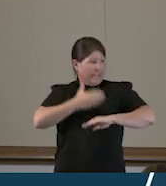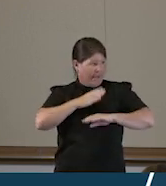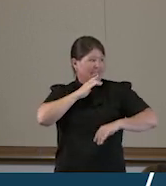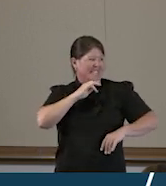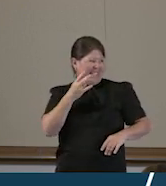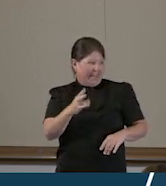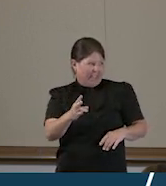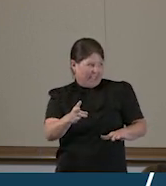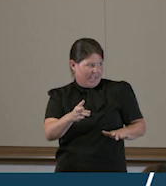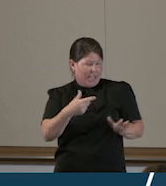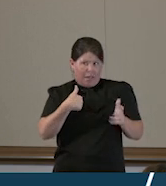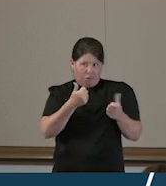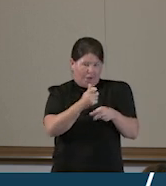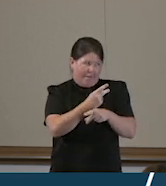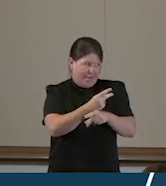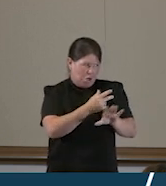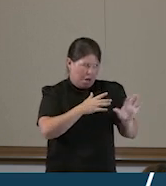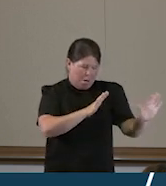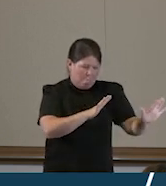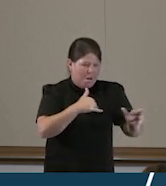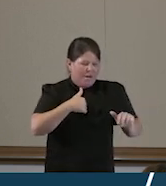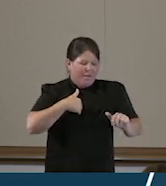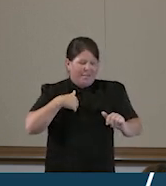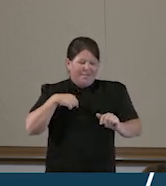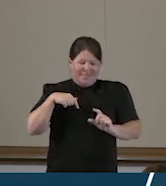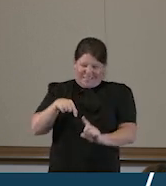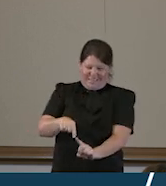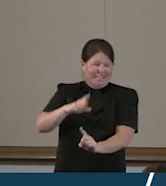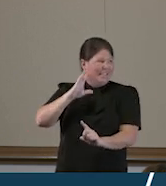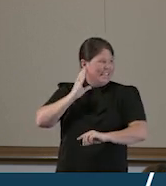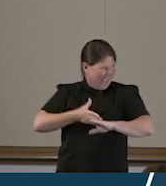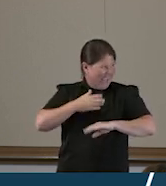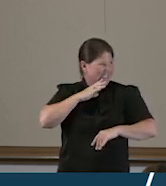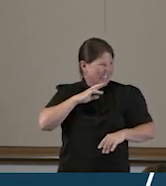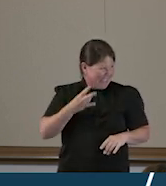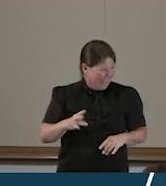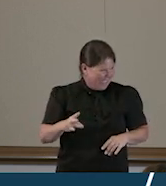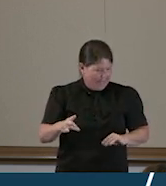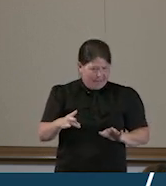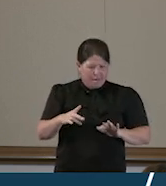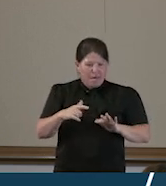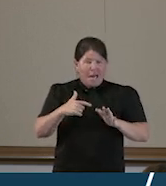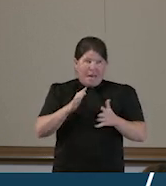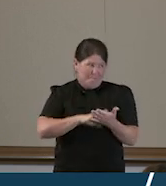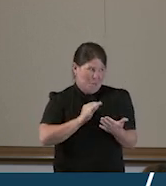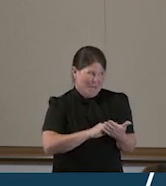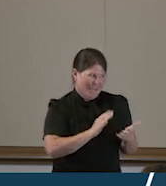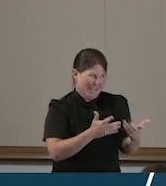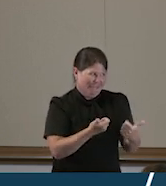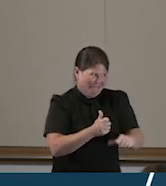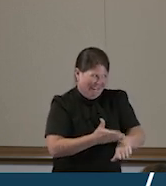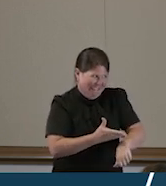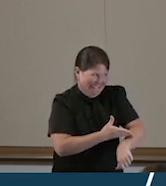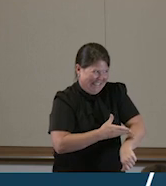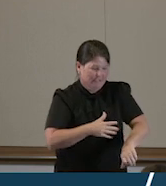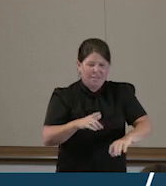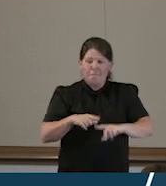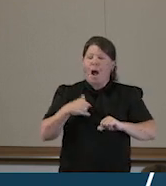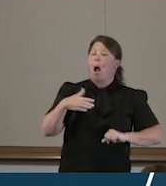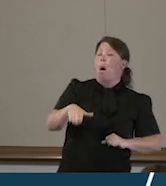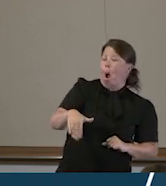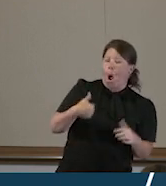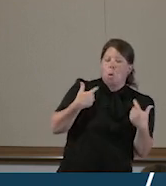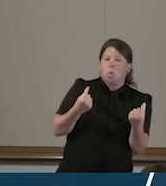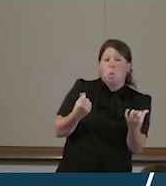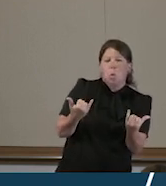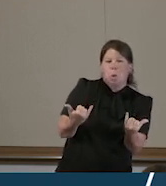I'm learning, right? So you said don't assume that he's not competent, but sometimes I'll say like, what do we want to do this weekend, or what do you feel like for dinner? So like